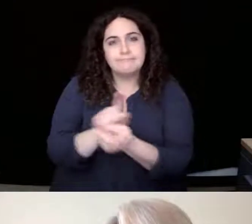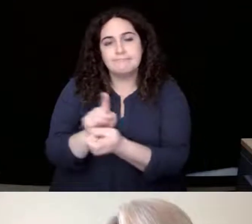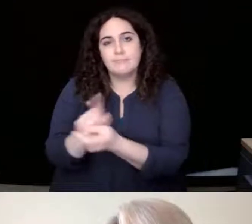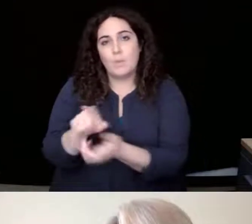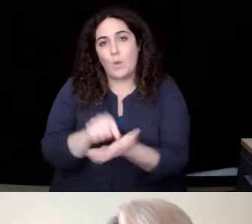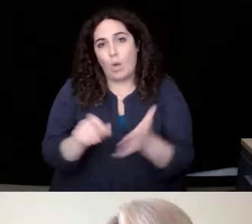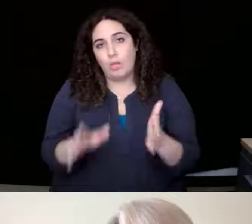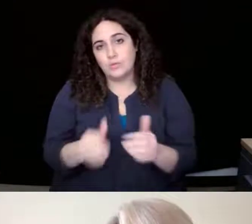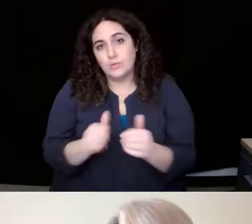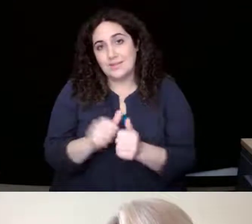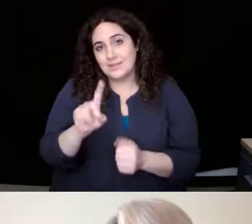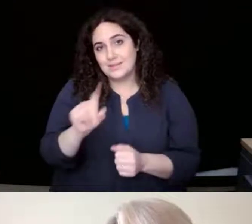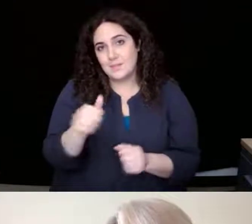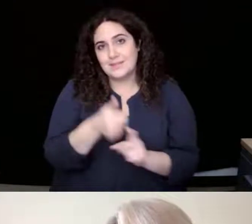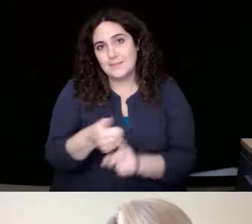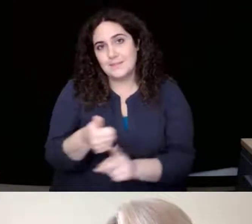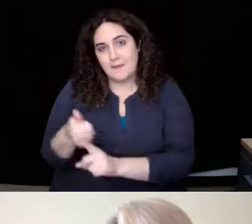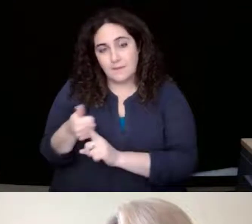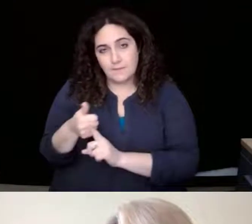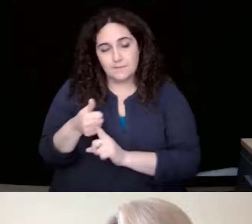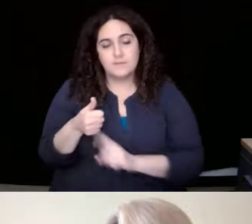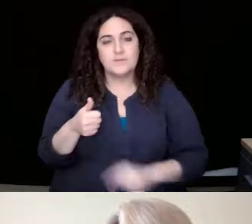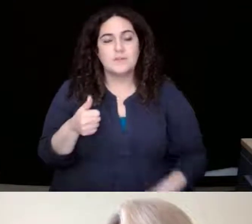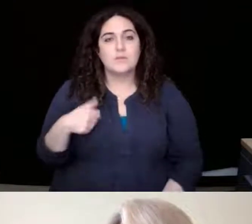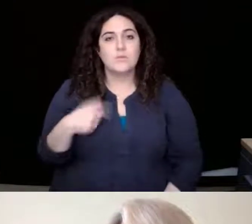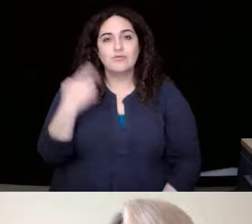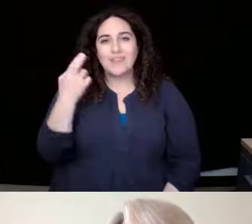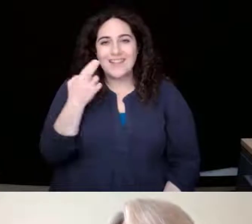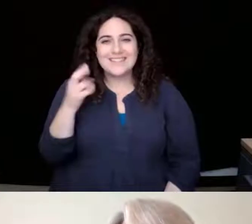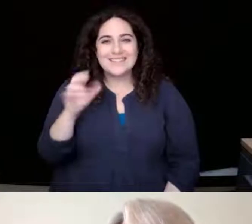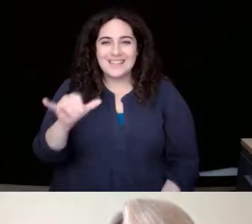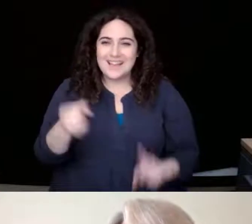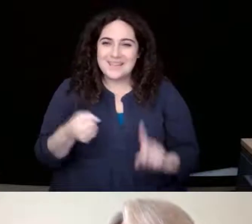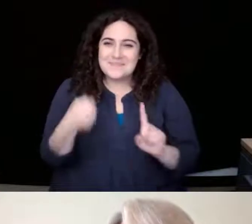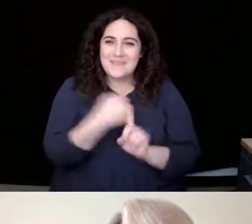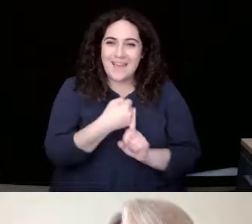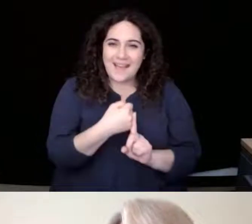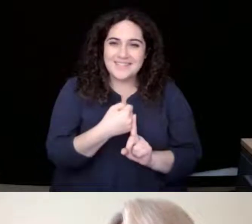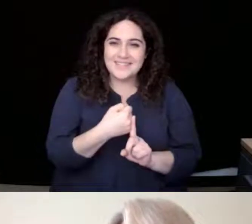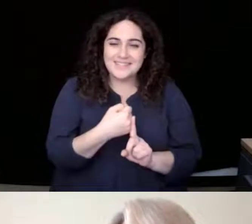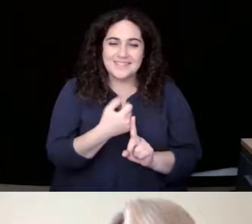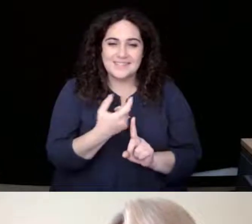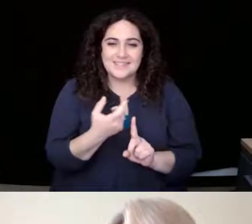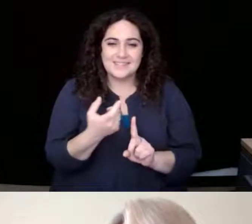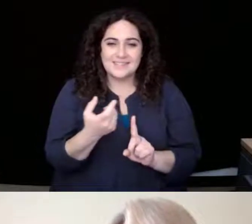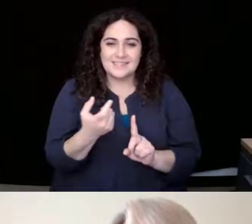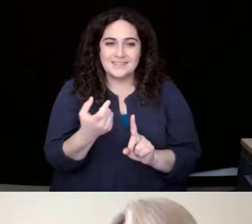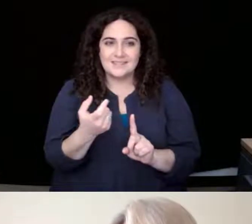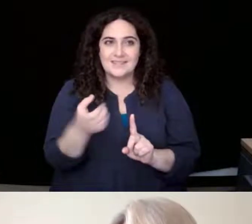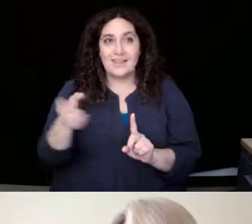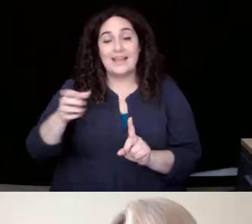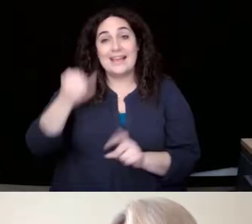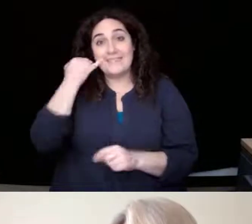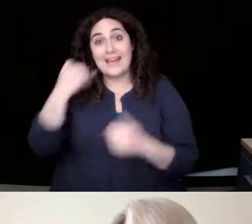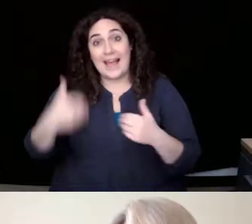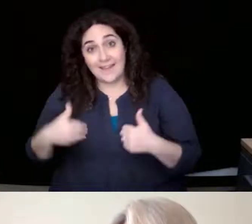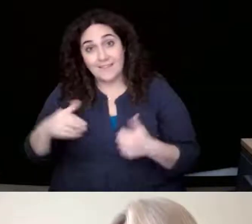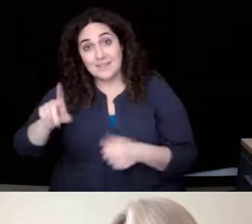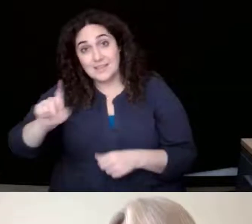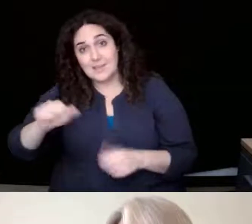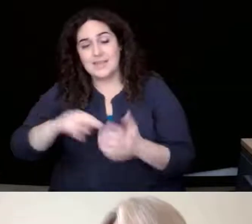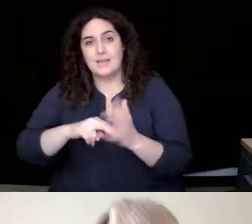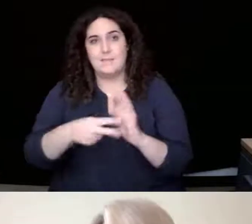reflect on how that also has implications on how they're able to make their work accessible. But no,